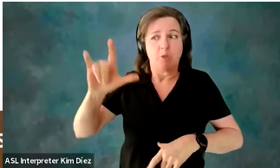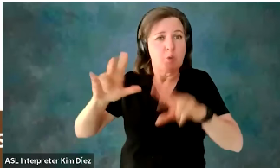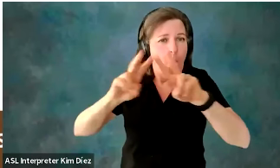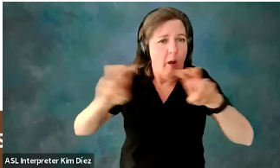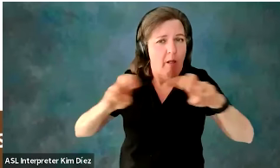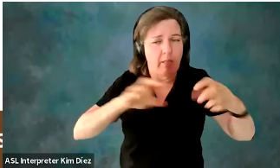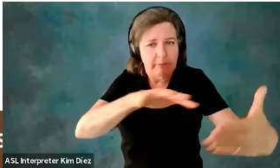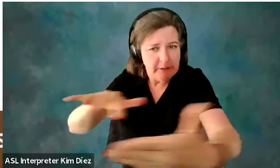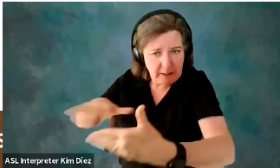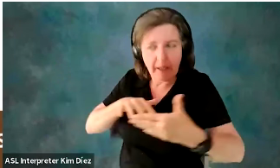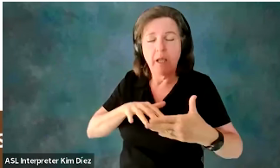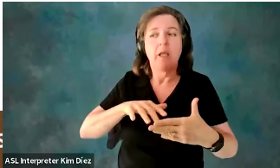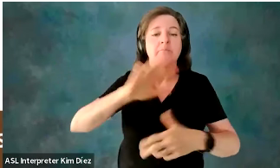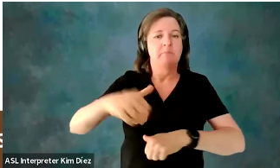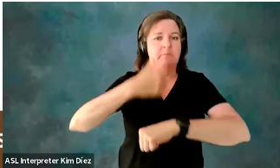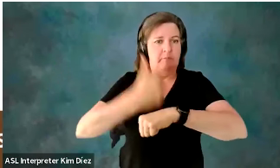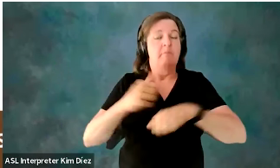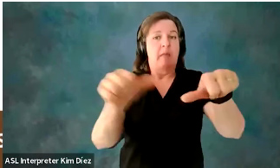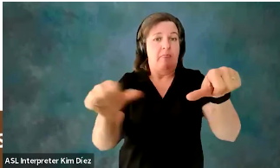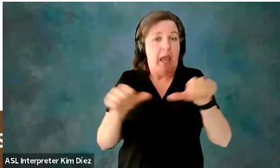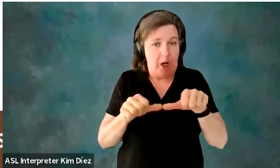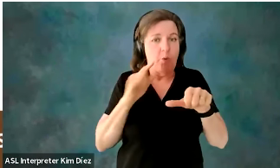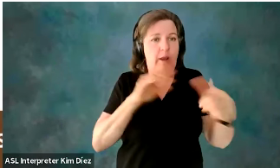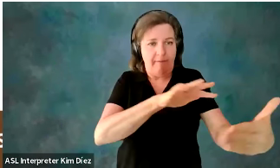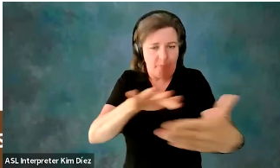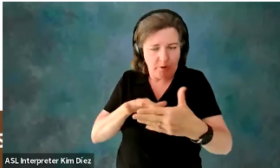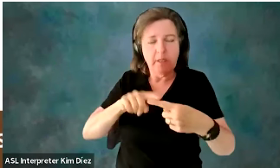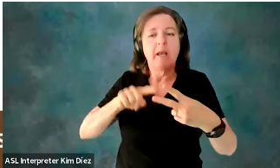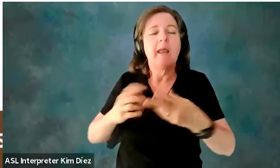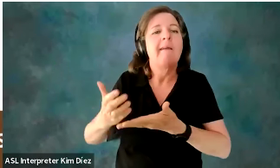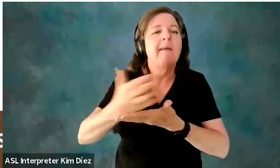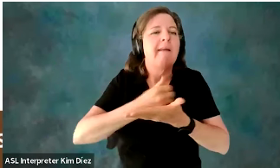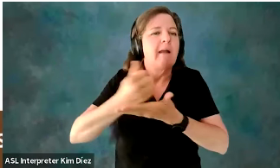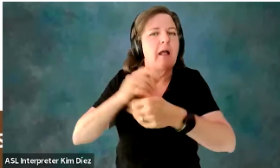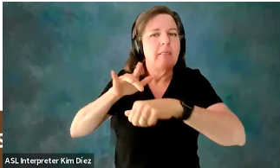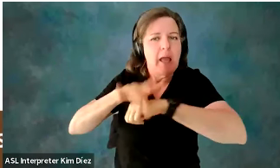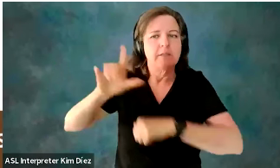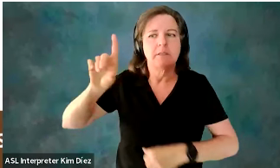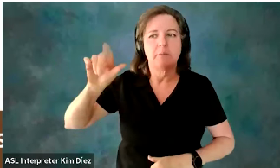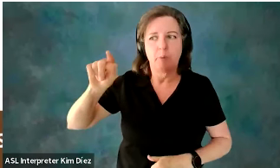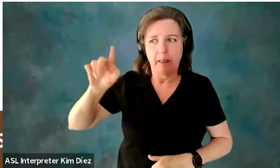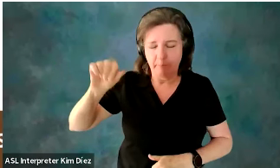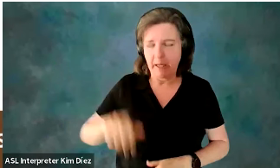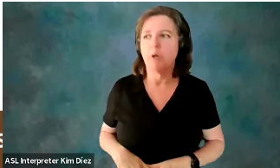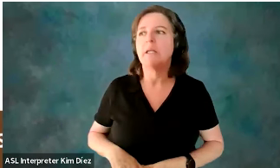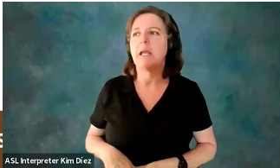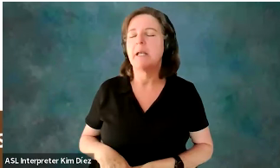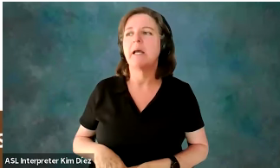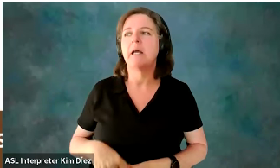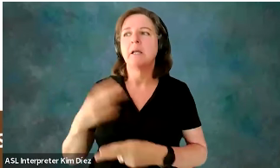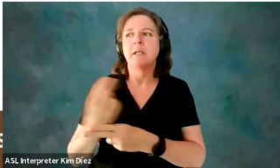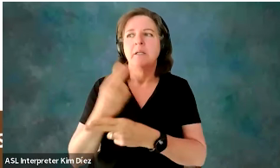the soil survey area. We gather background on preliminary data with all of the